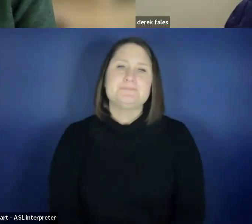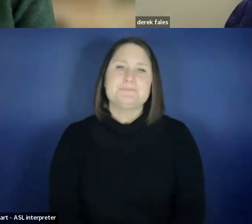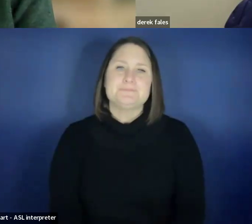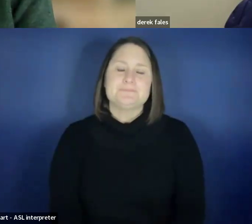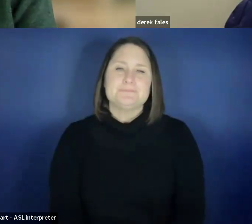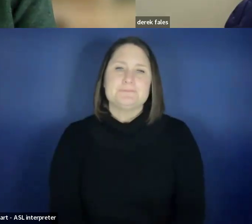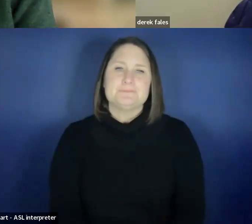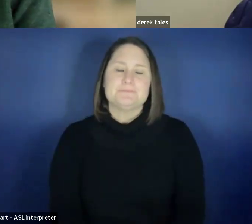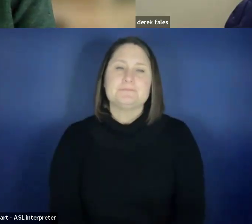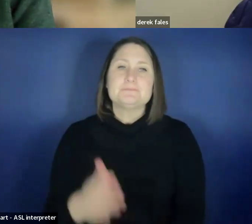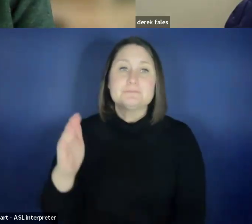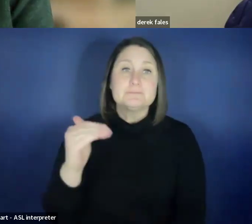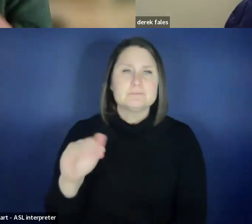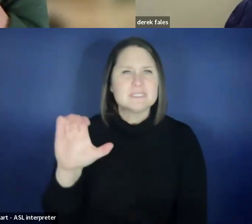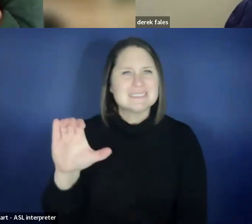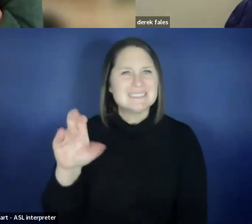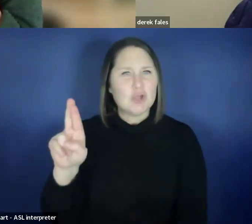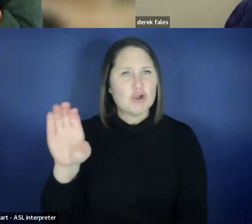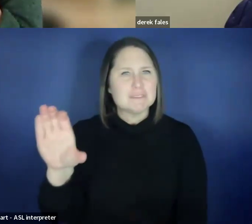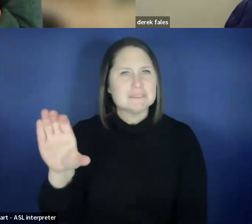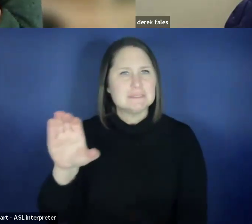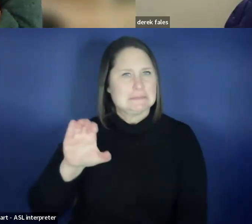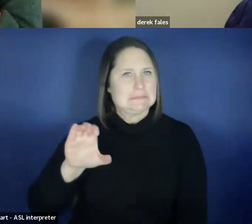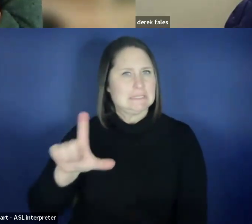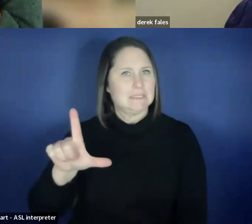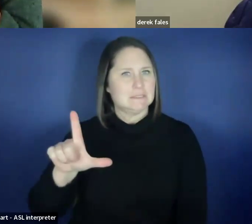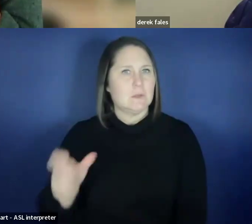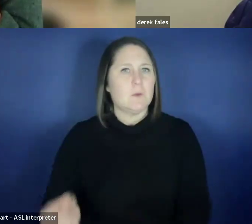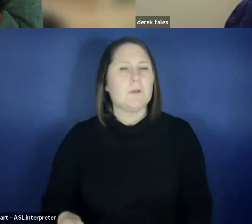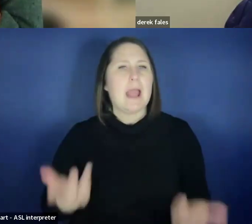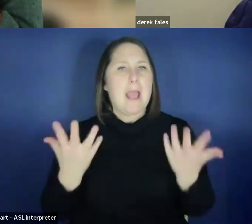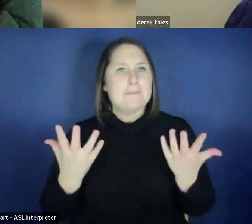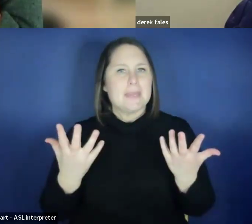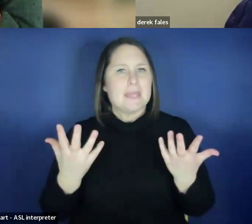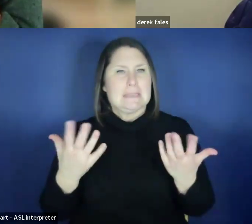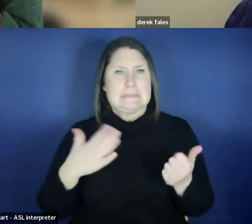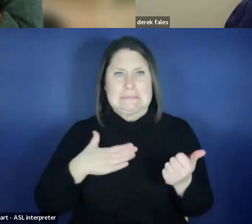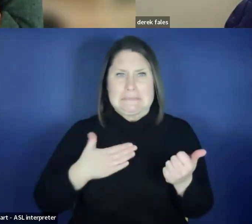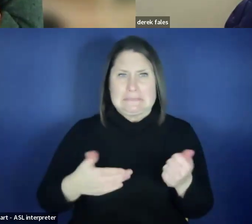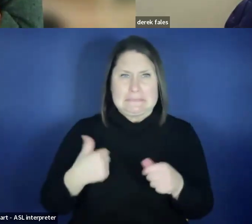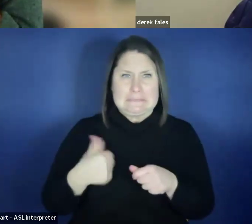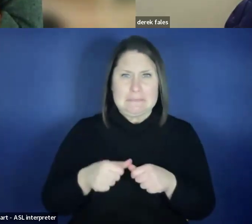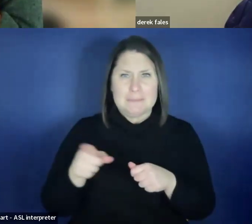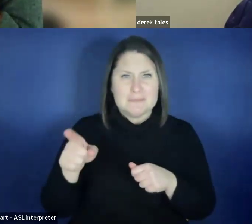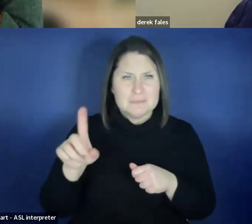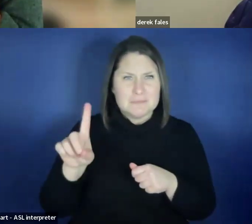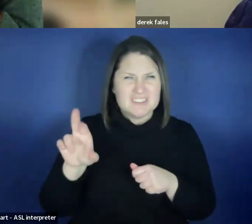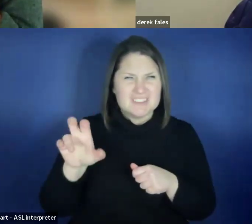Next, do we know what the CRC caseload range will be? I confess I don't have that off the top of my head. Do you, Derek?